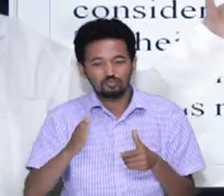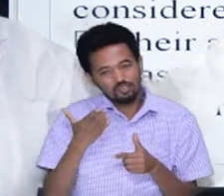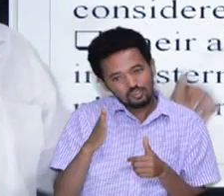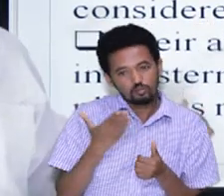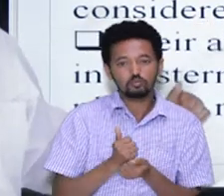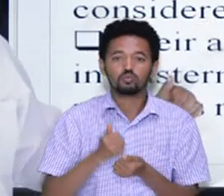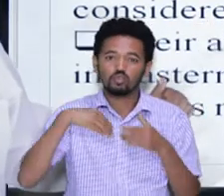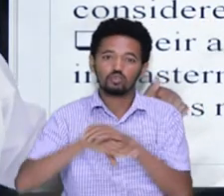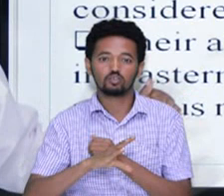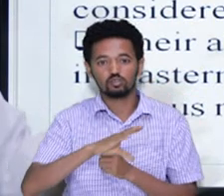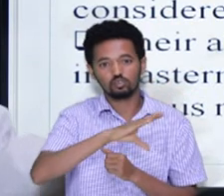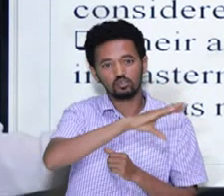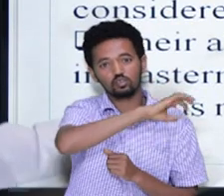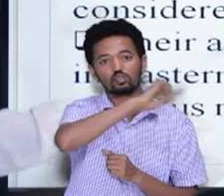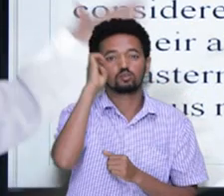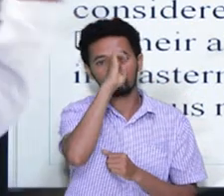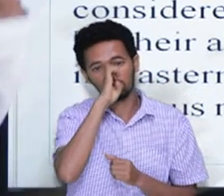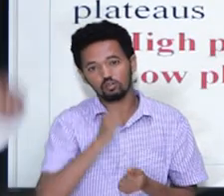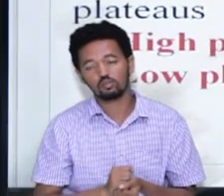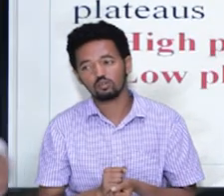and Ethiopia.